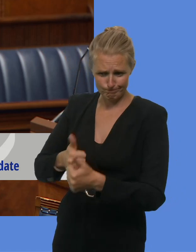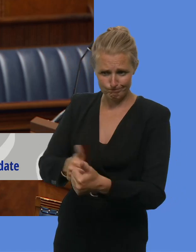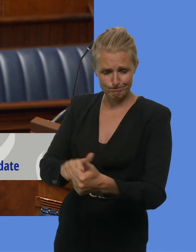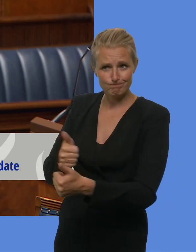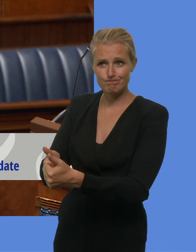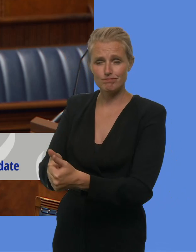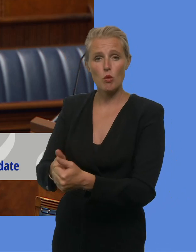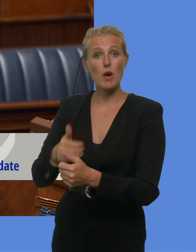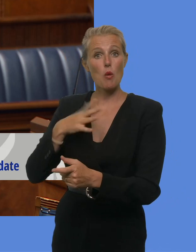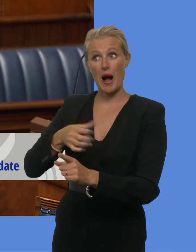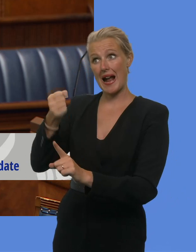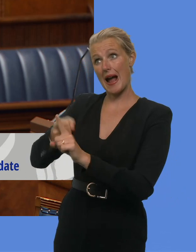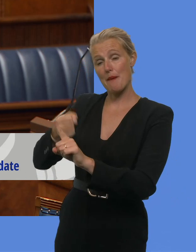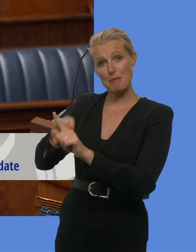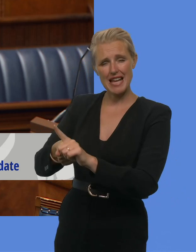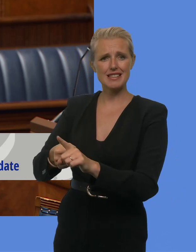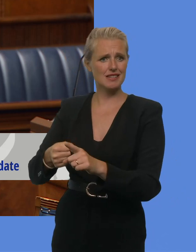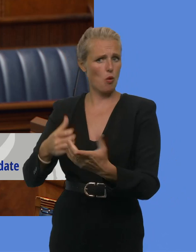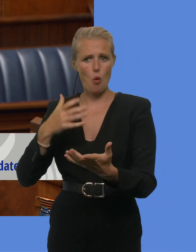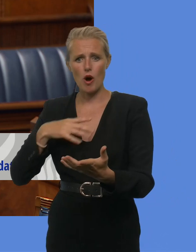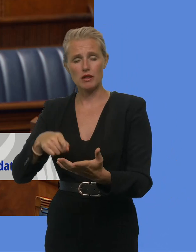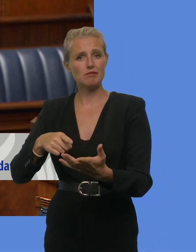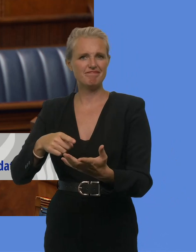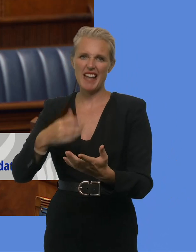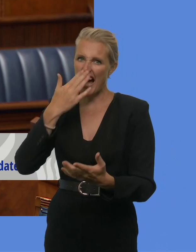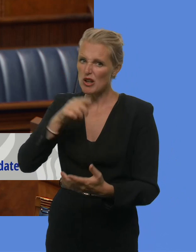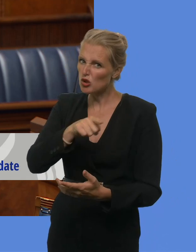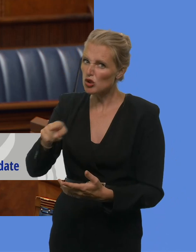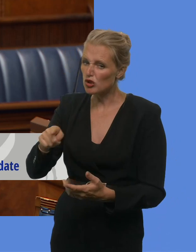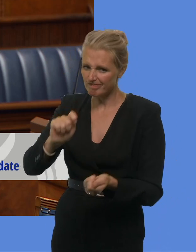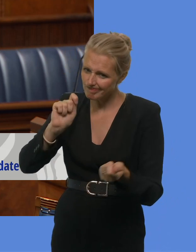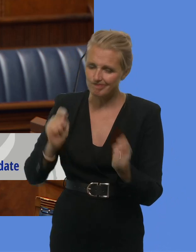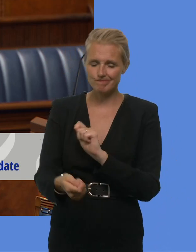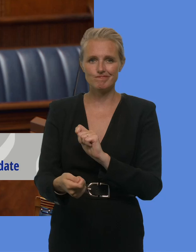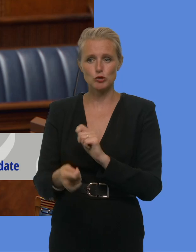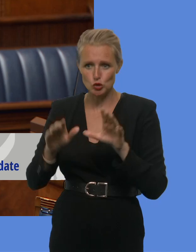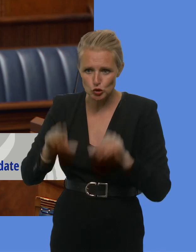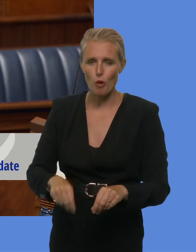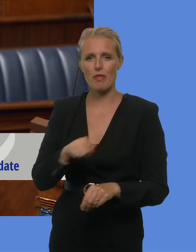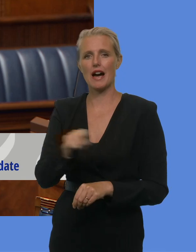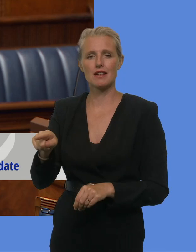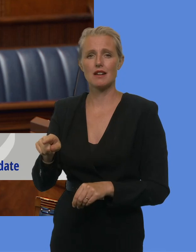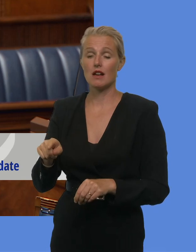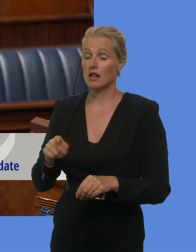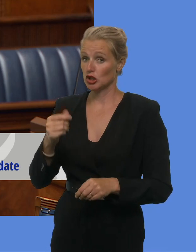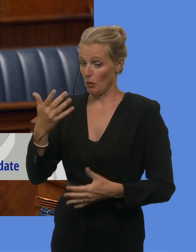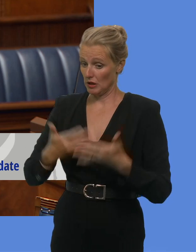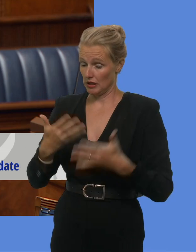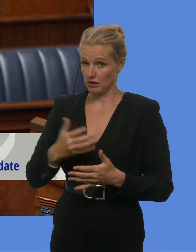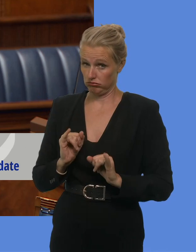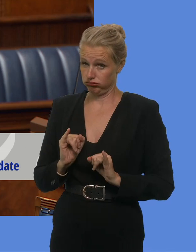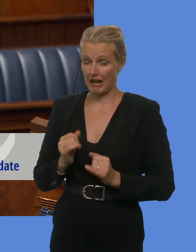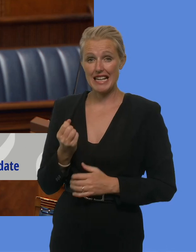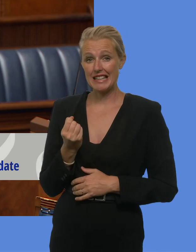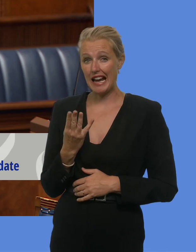want to change those social attitudes that can lead to these damaging behaviours. Some stark statistics, like 19%